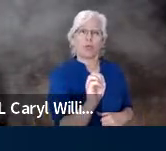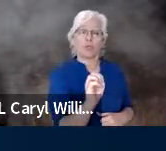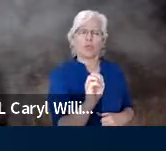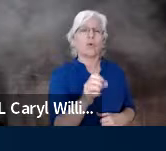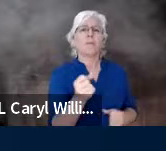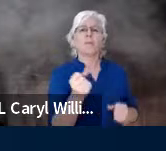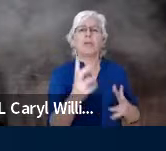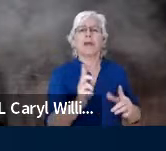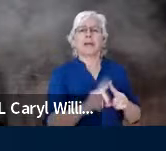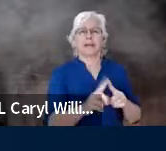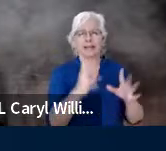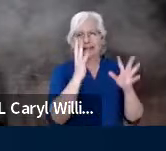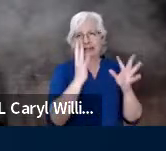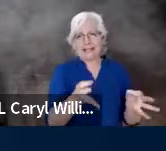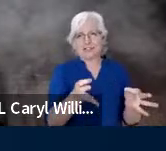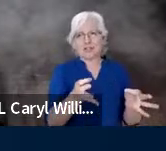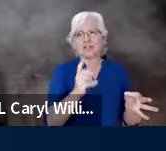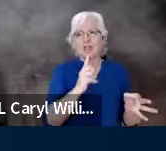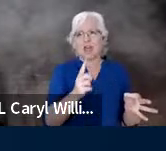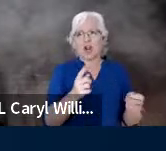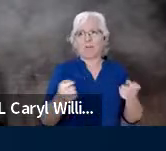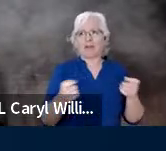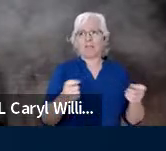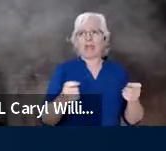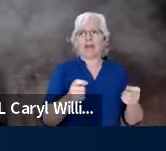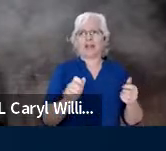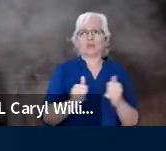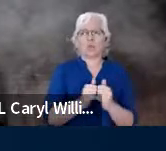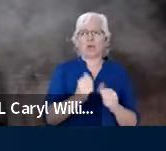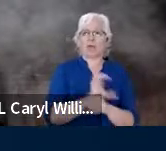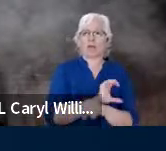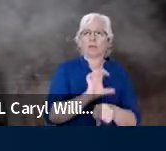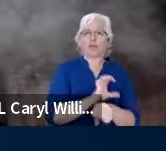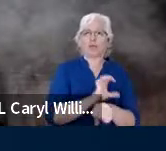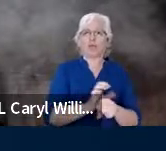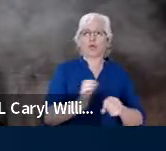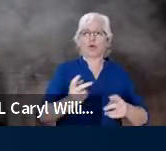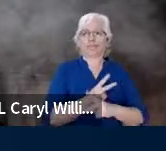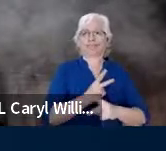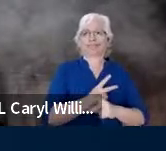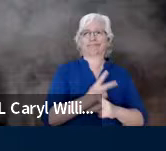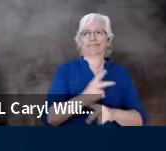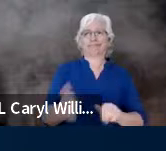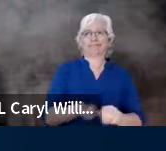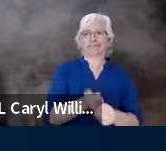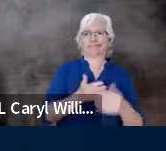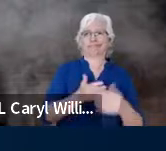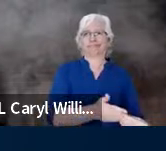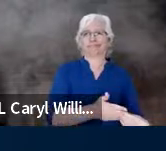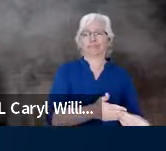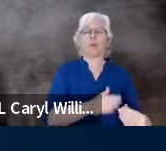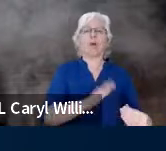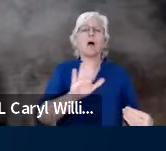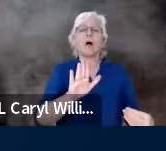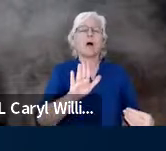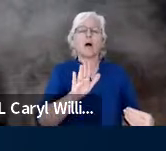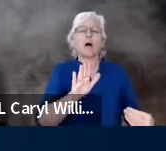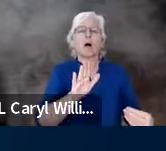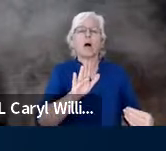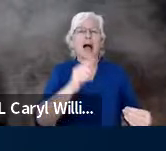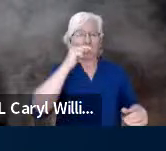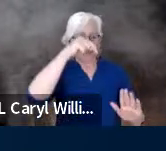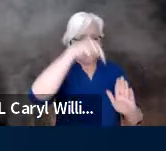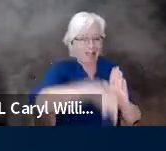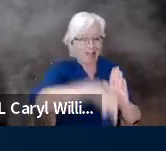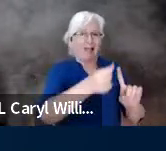being managed by algorithmic tools and algorithmic systems. And again, before I kind of dive into what some of those are, I'll take